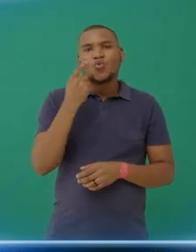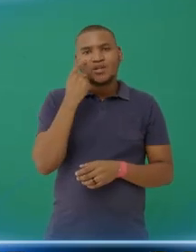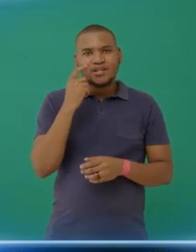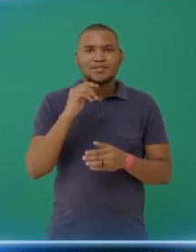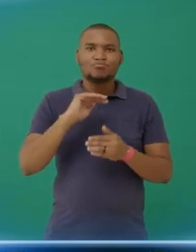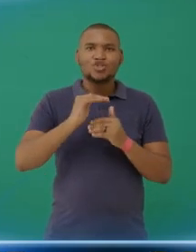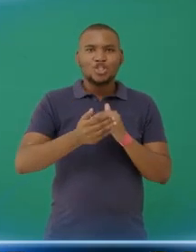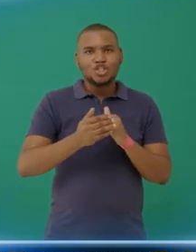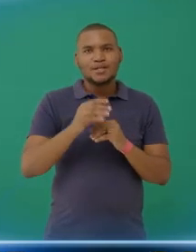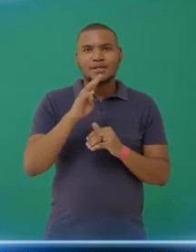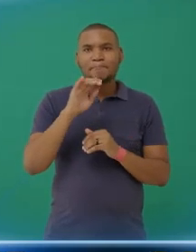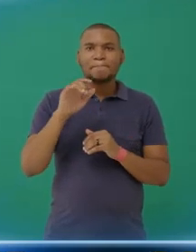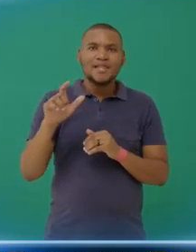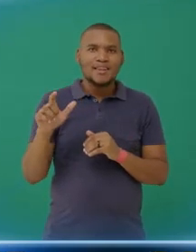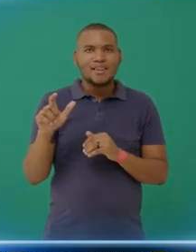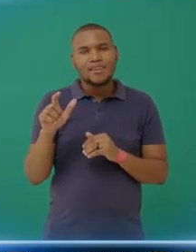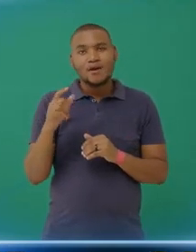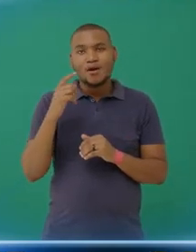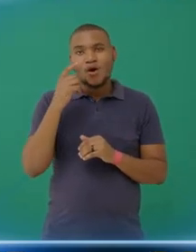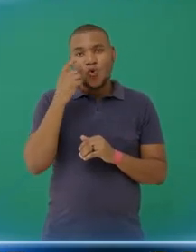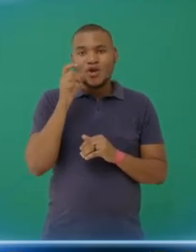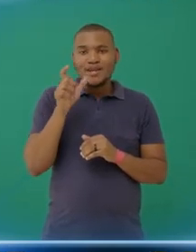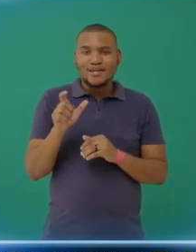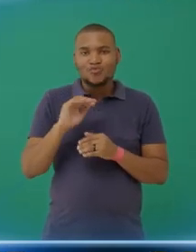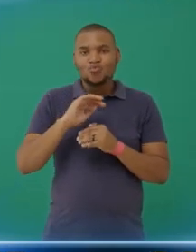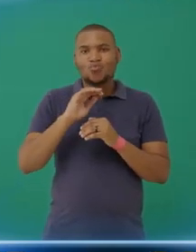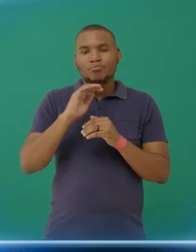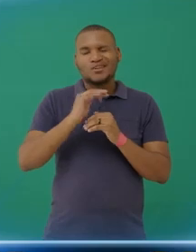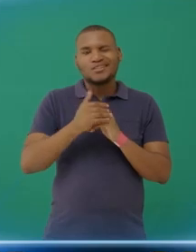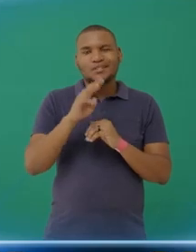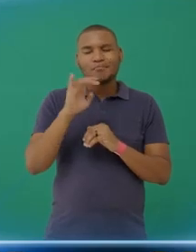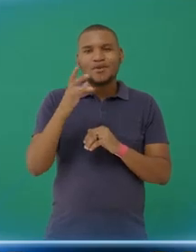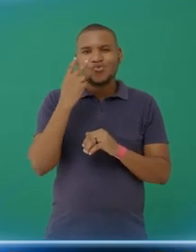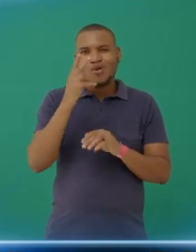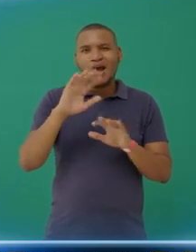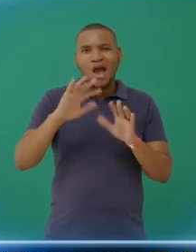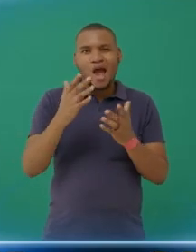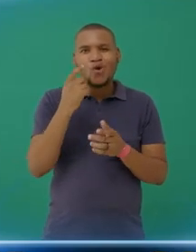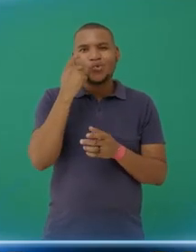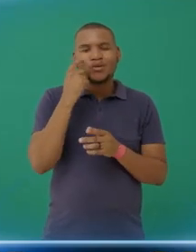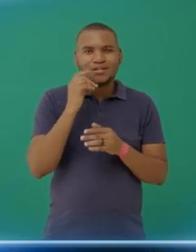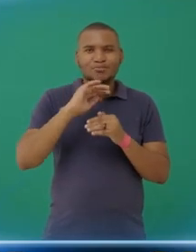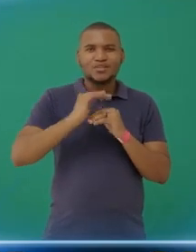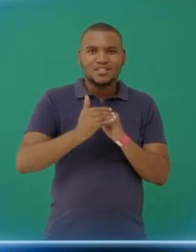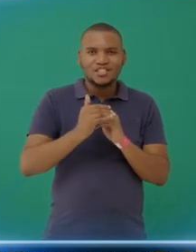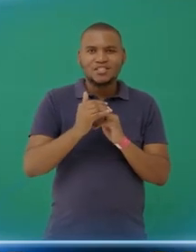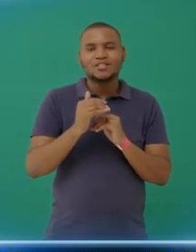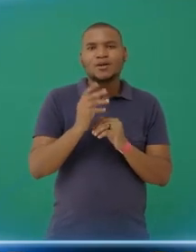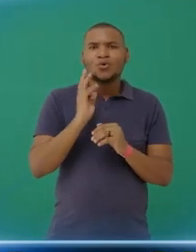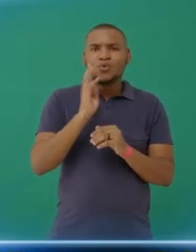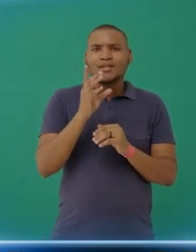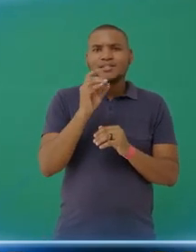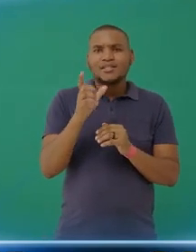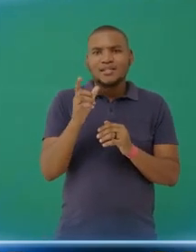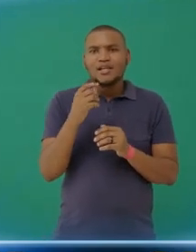bill, which will take a whole new look at how witness protection is dealt with in South Africa, how whistleblowing is